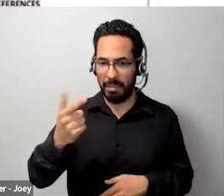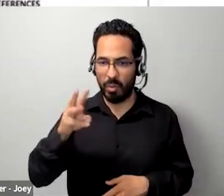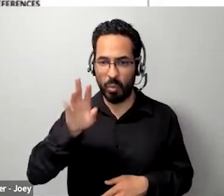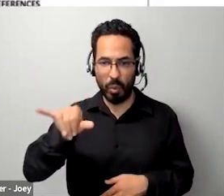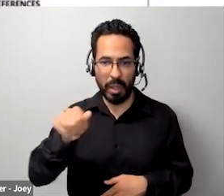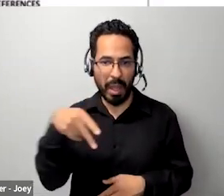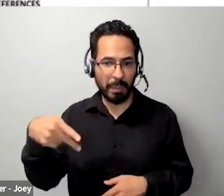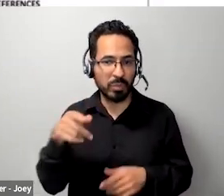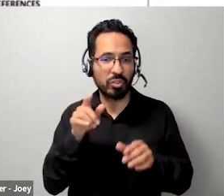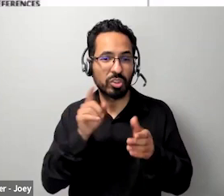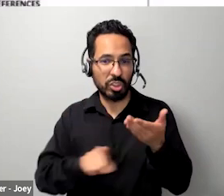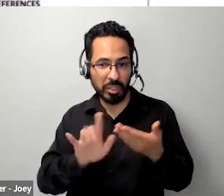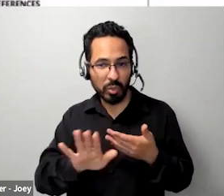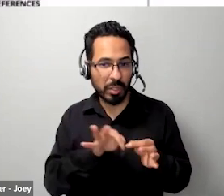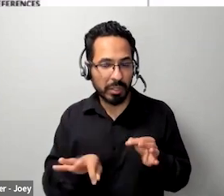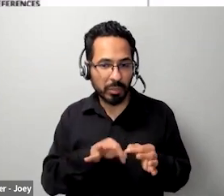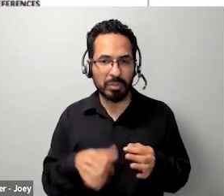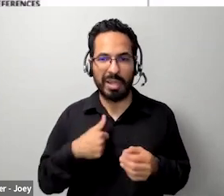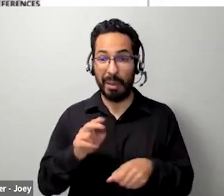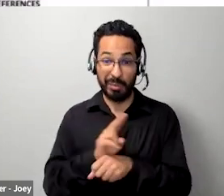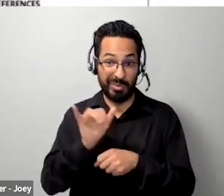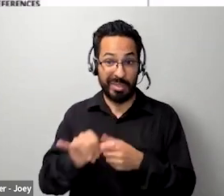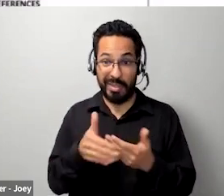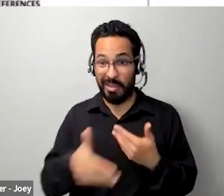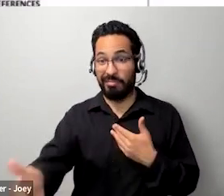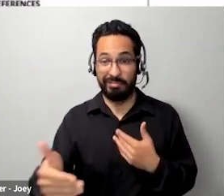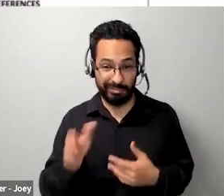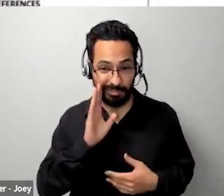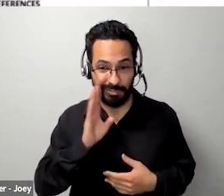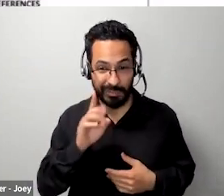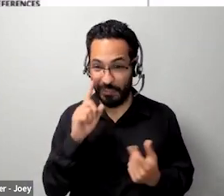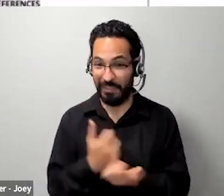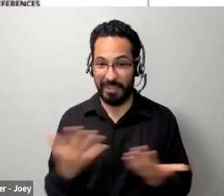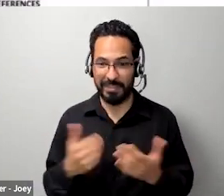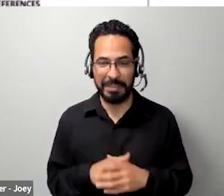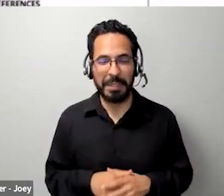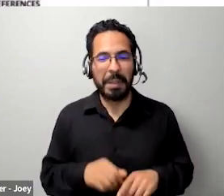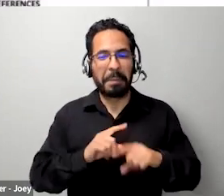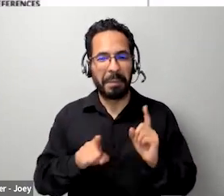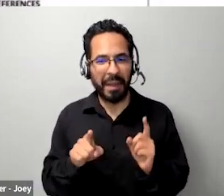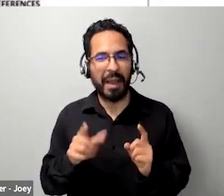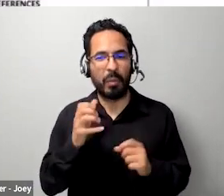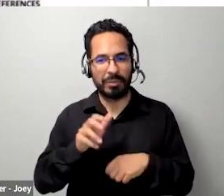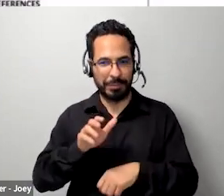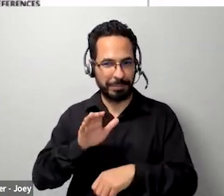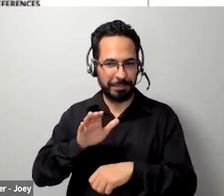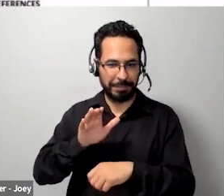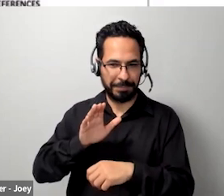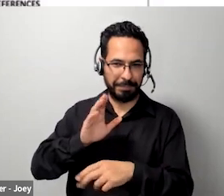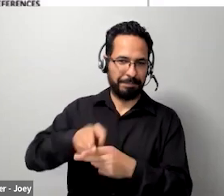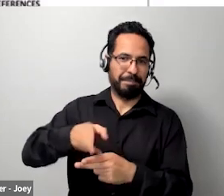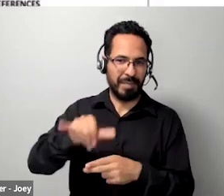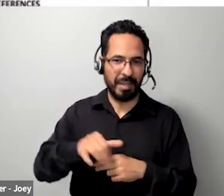your language. So I'm going to use that from now on for everything, but wanted to call that out.